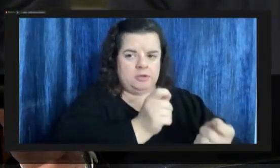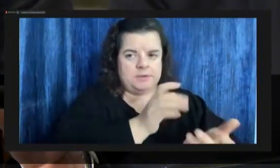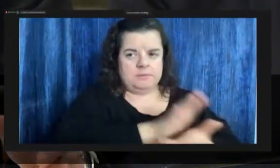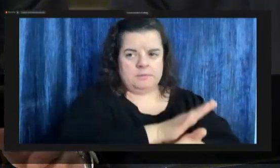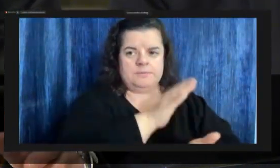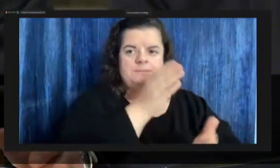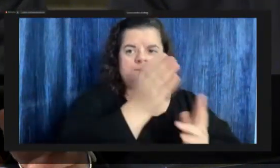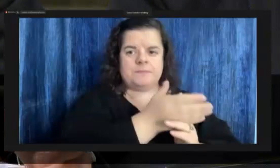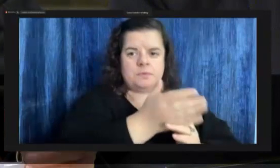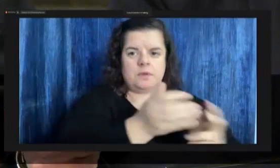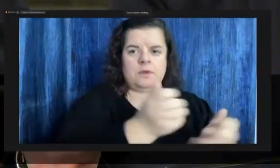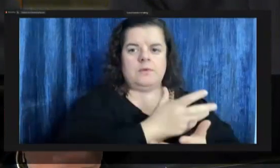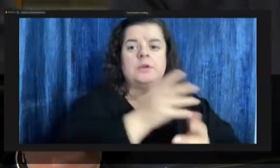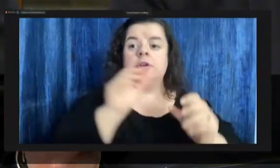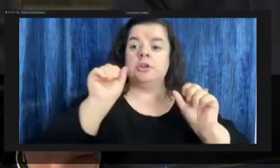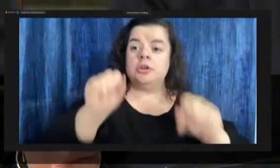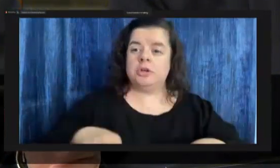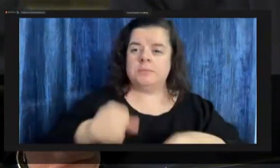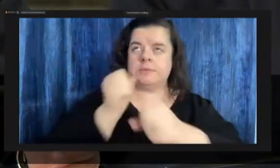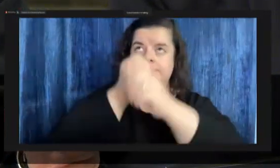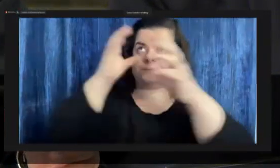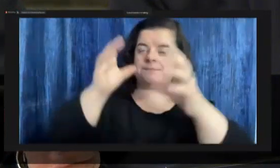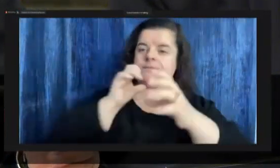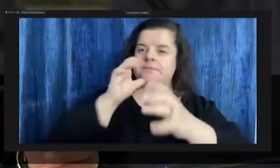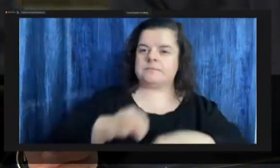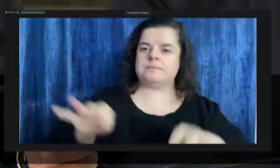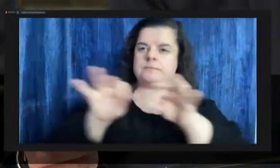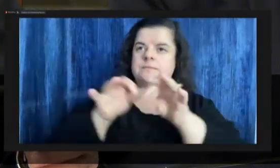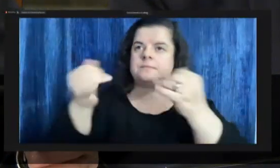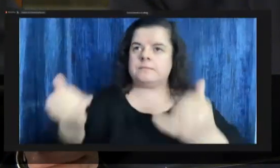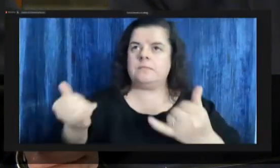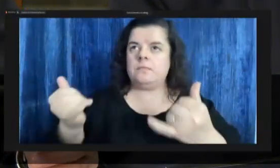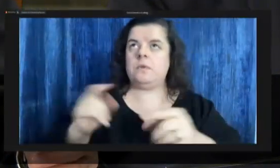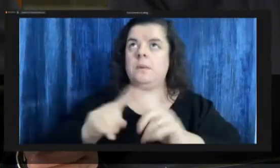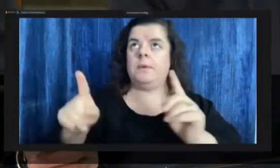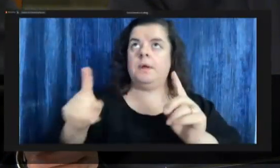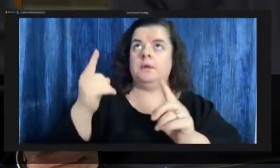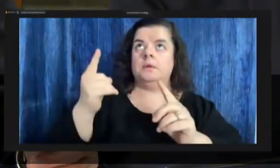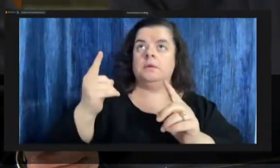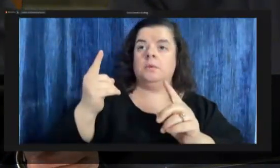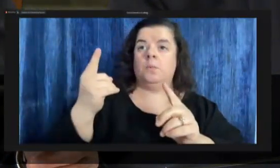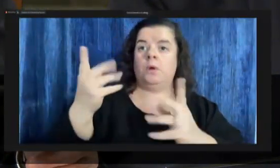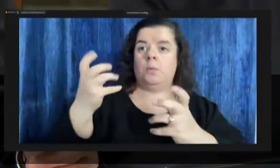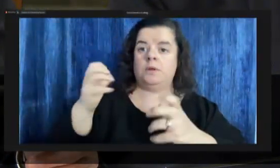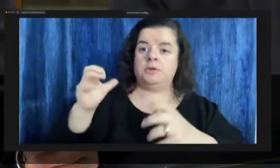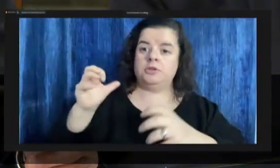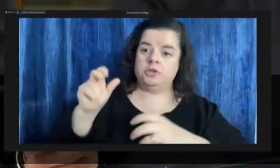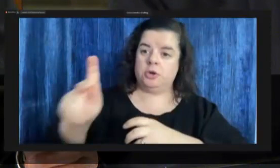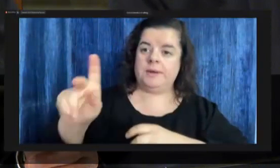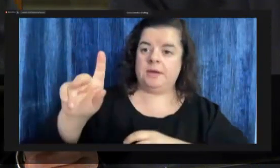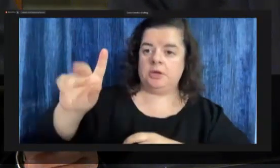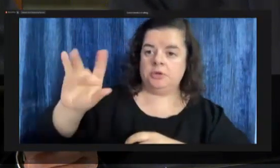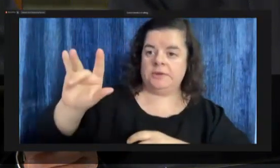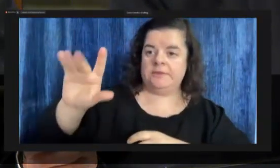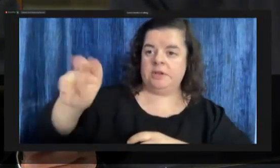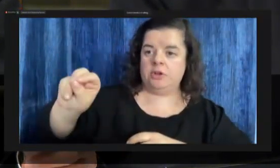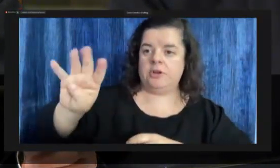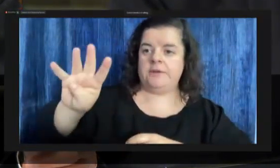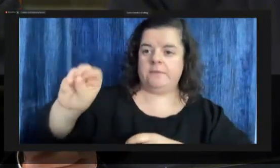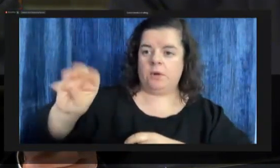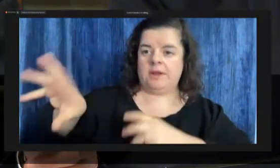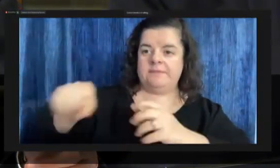It could be perceived to not be important in this moment in time, but if one wants to go back 25 or 30 or 40 or 50